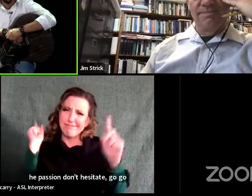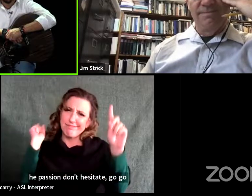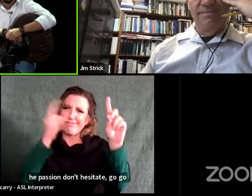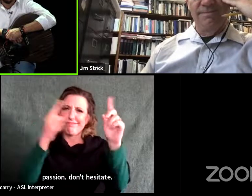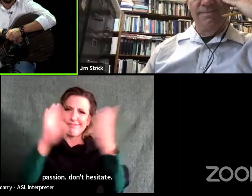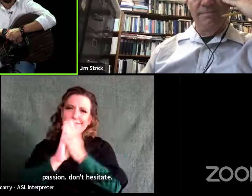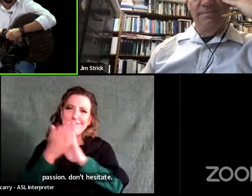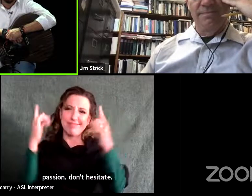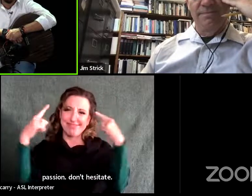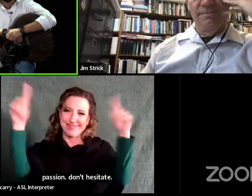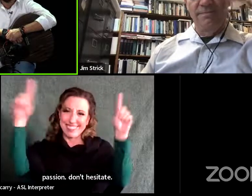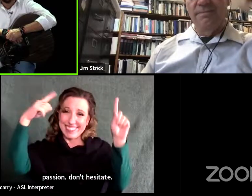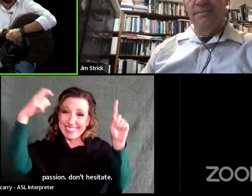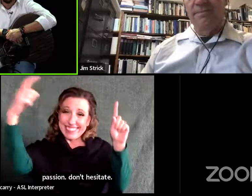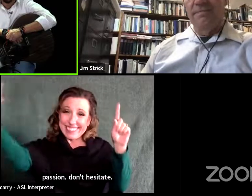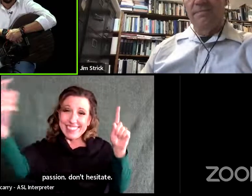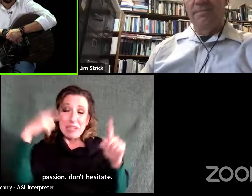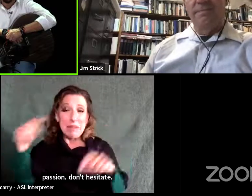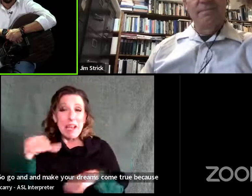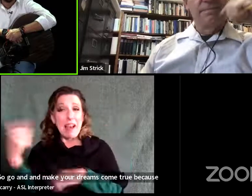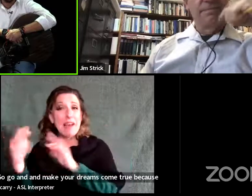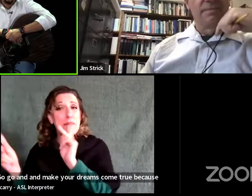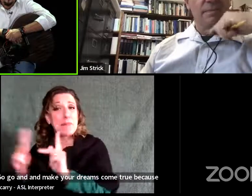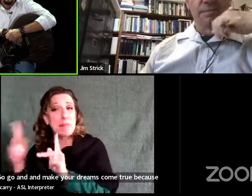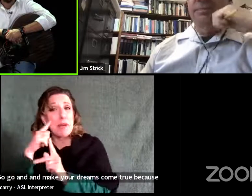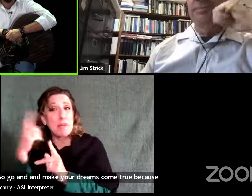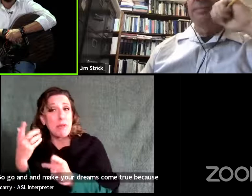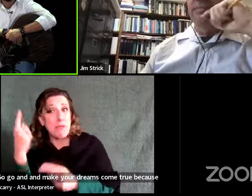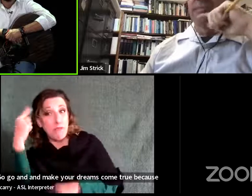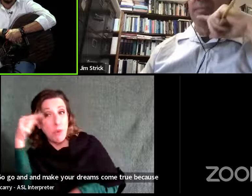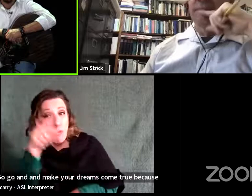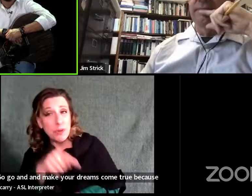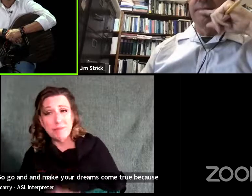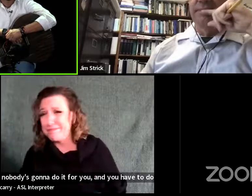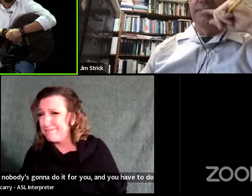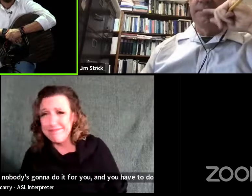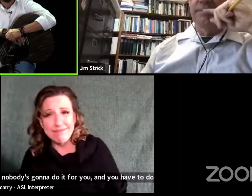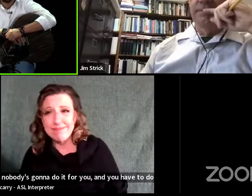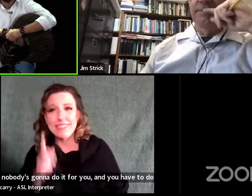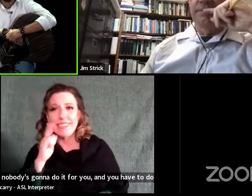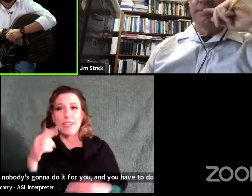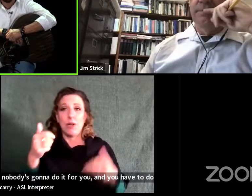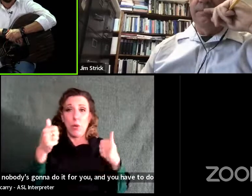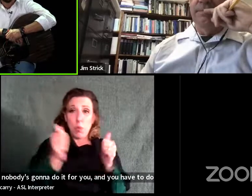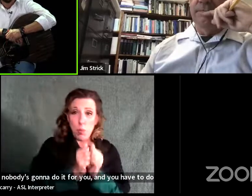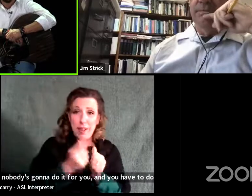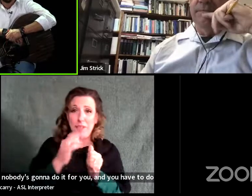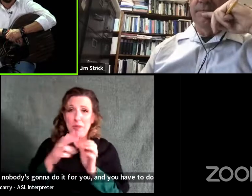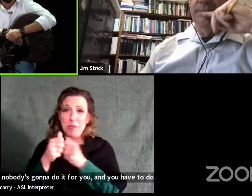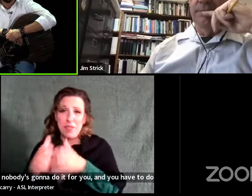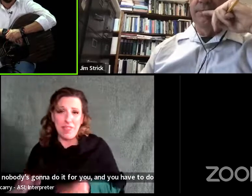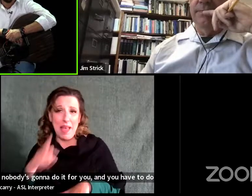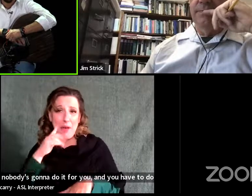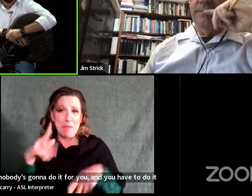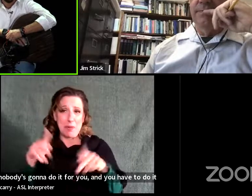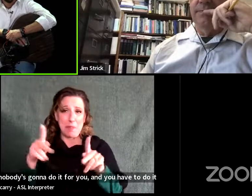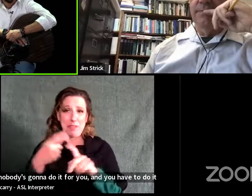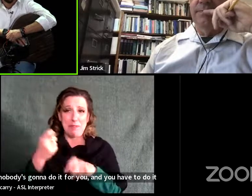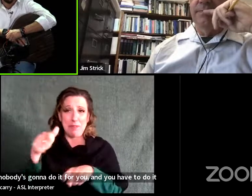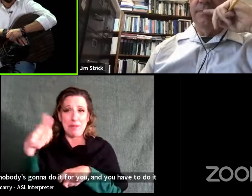true, because nobody's gonna do it for you. And you have to do it with or without permission. And you're